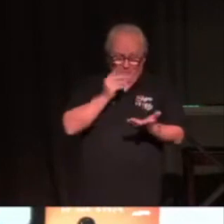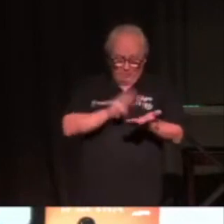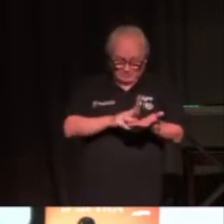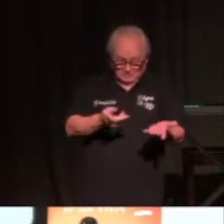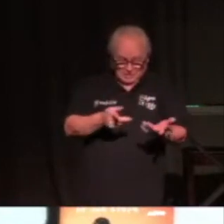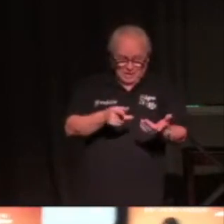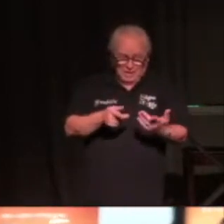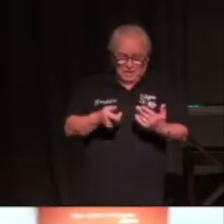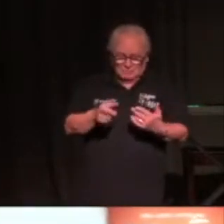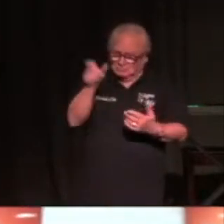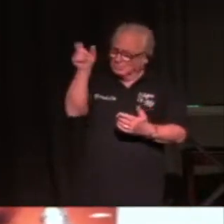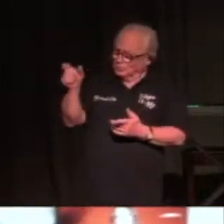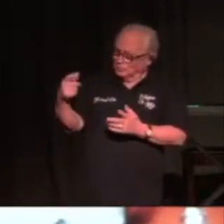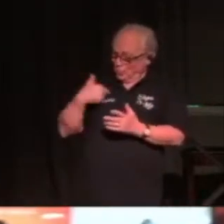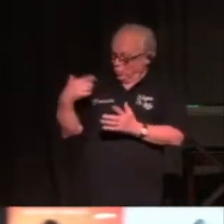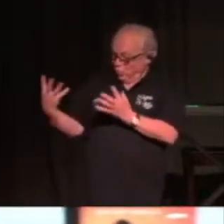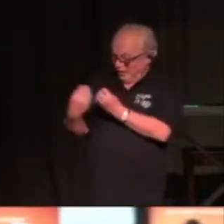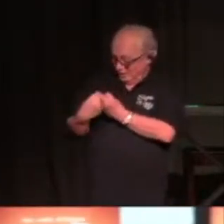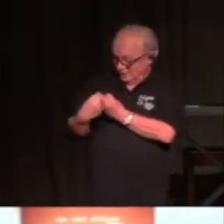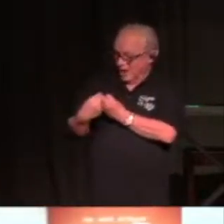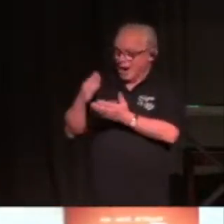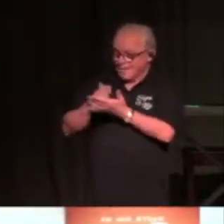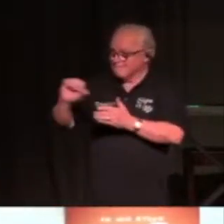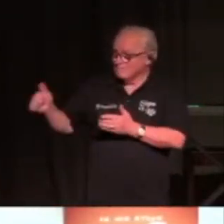It's whom you're with that matters.